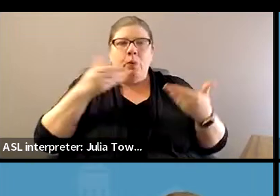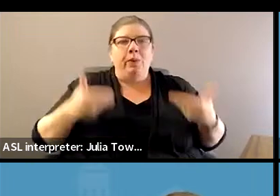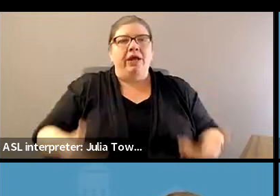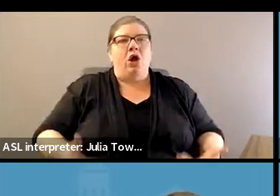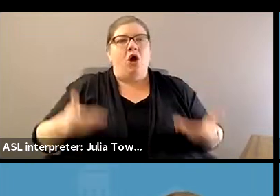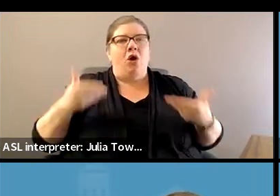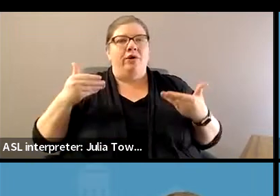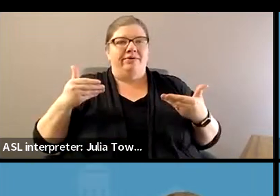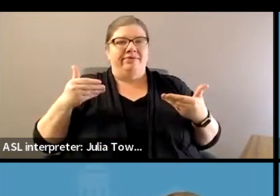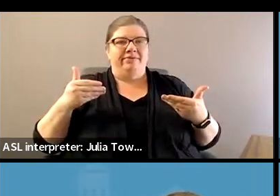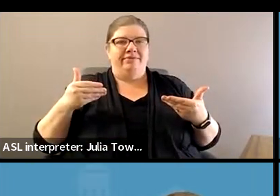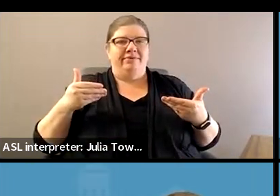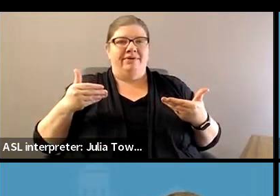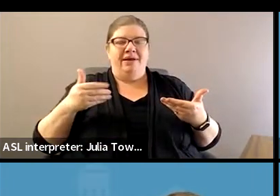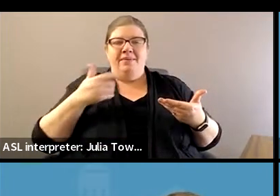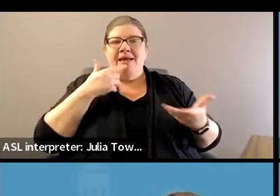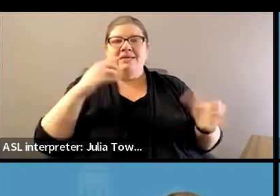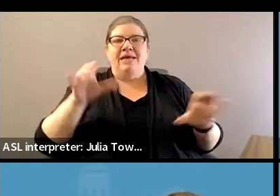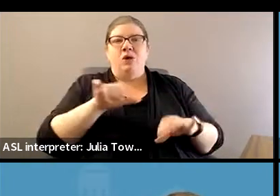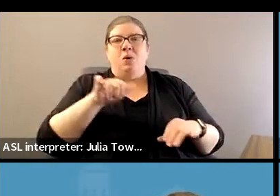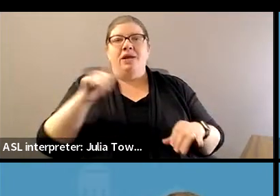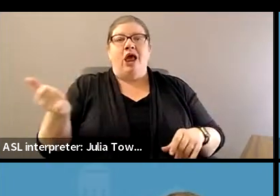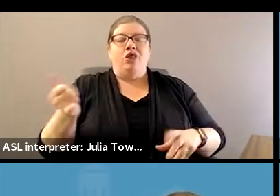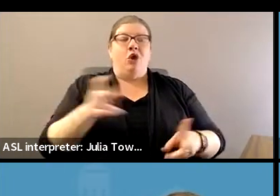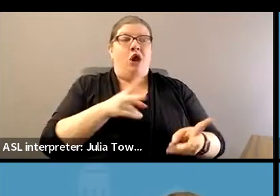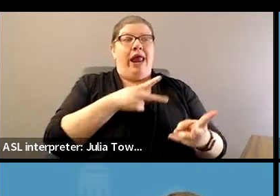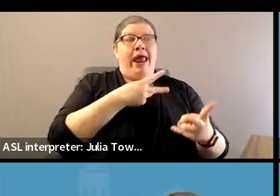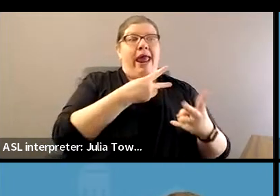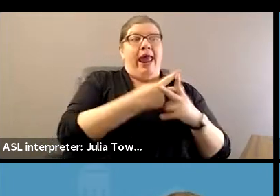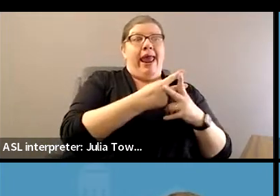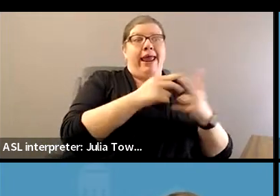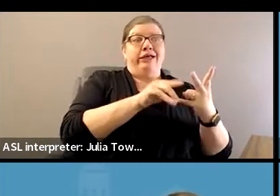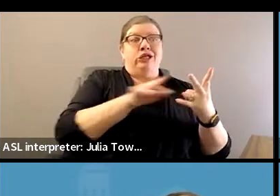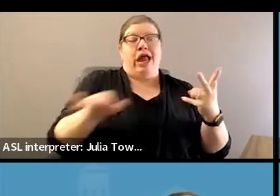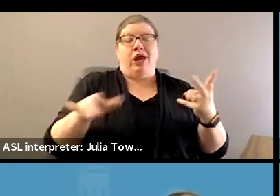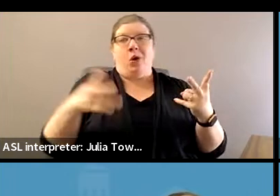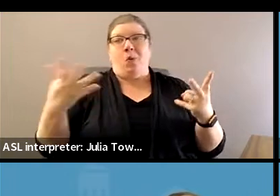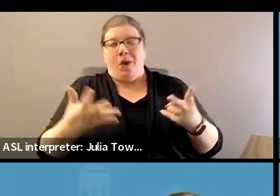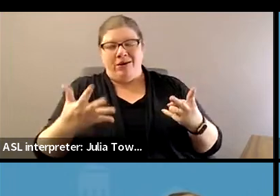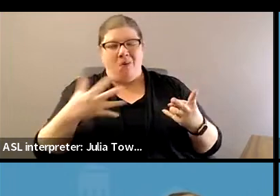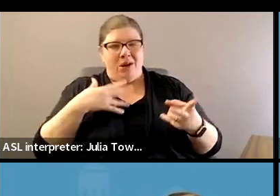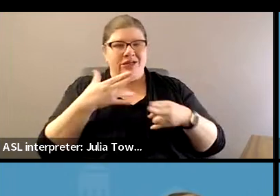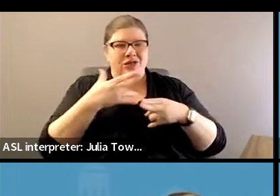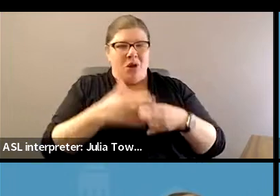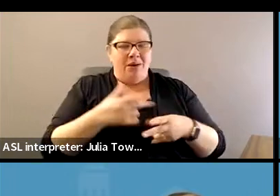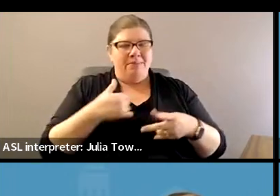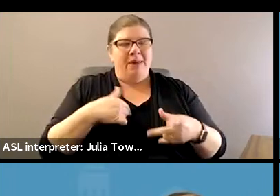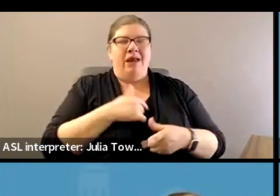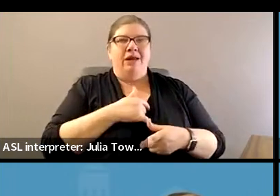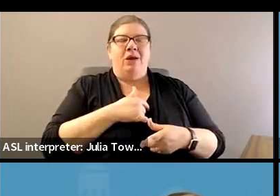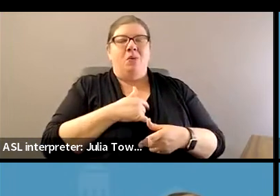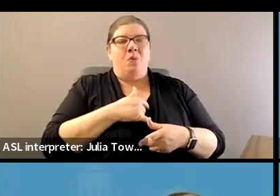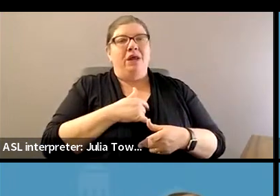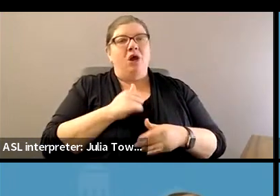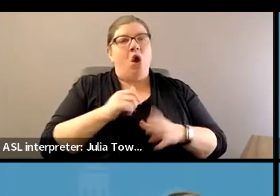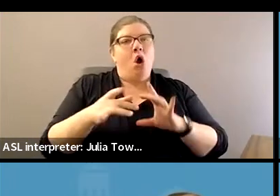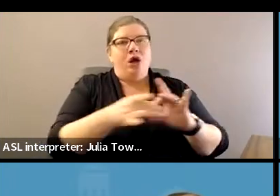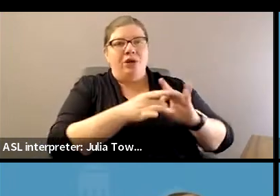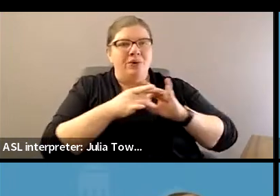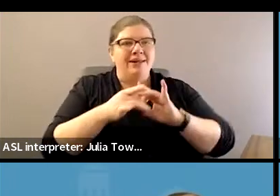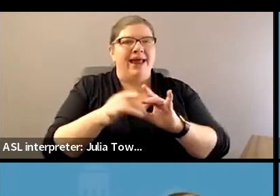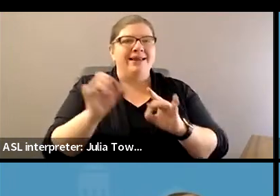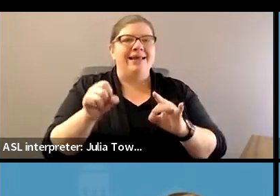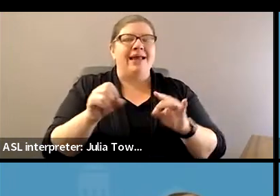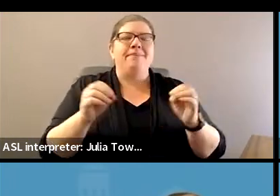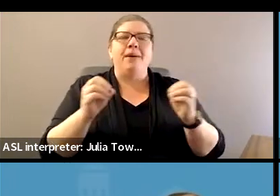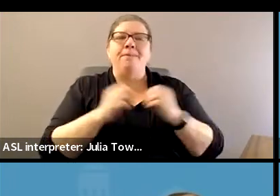said we might want to do another hashtag, or I'm not sure what they're called. We are united, we are, but I think there's a little bit